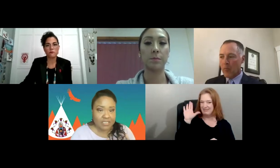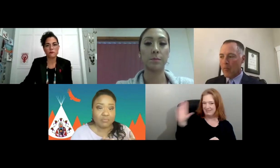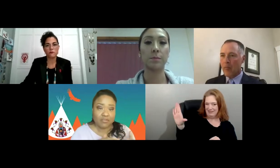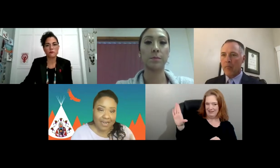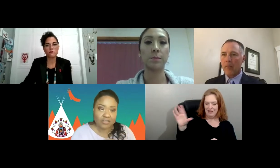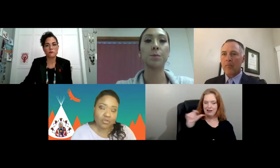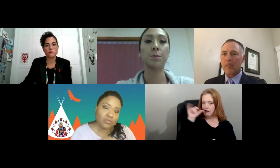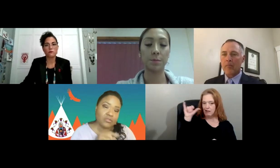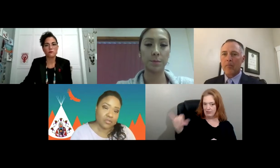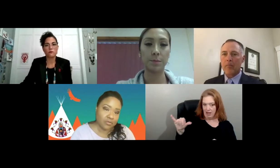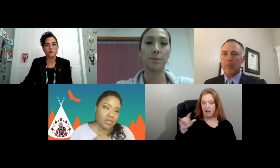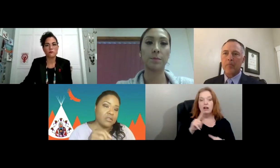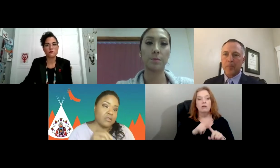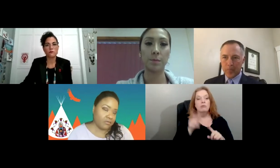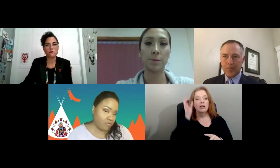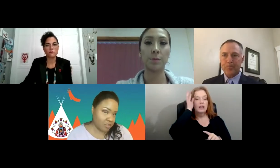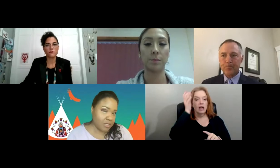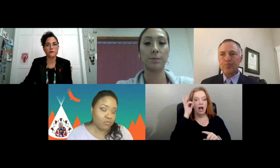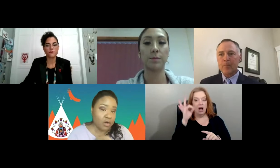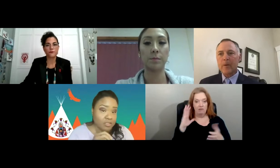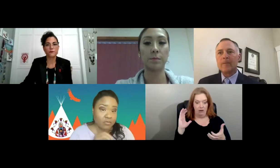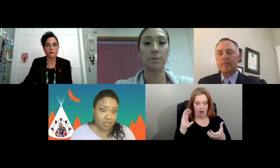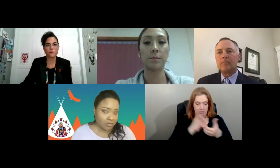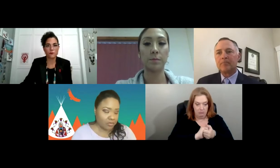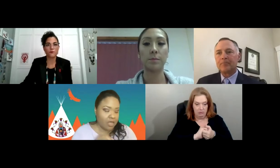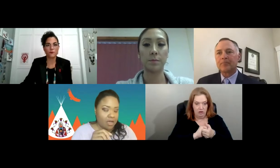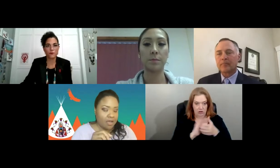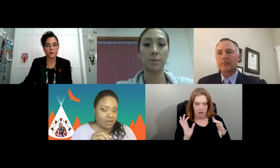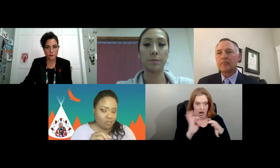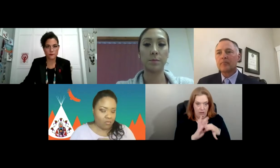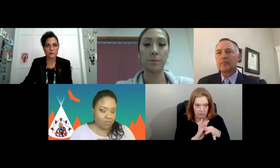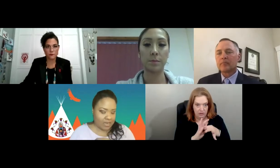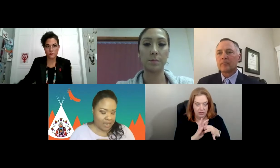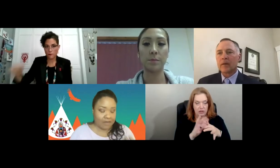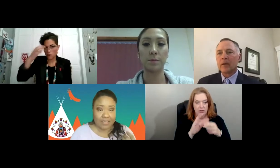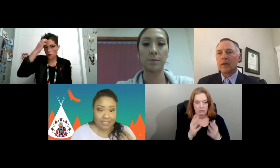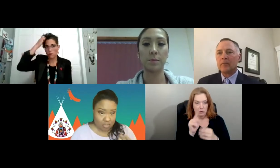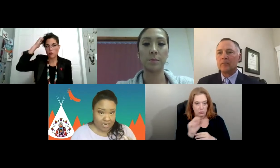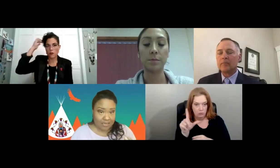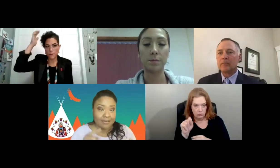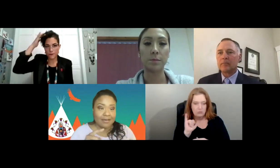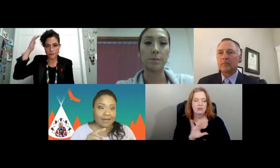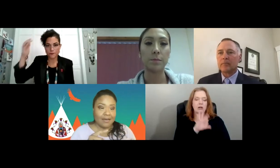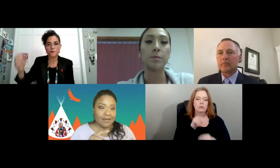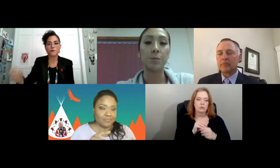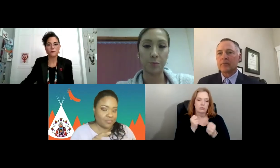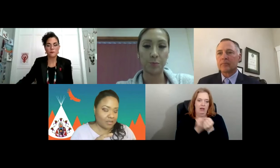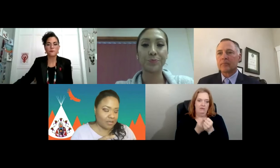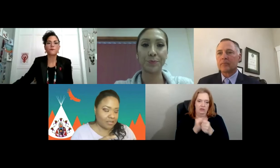partnerships and providing tools to law enforcement would also include advocacy training,